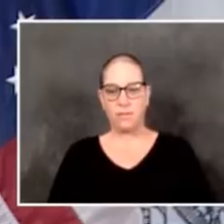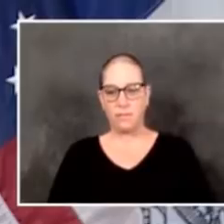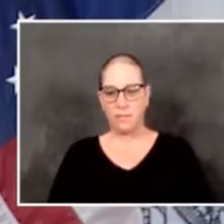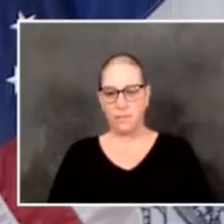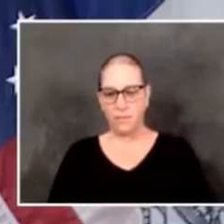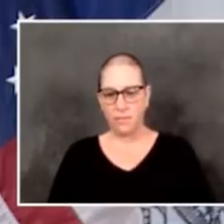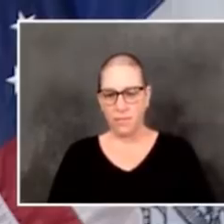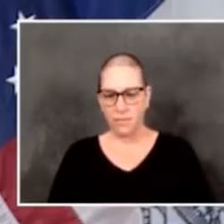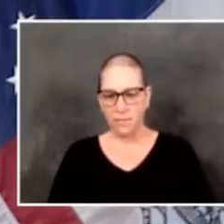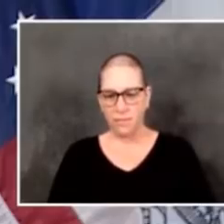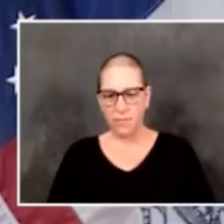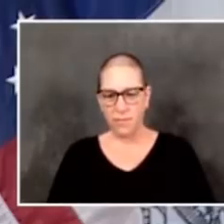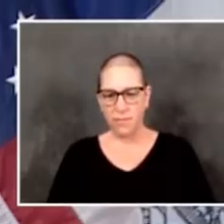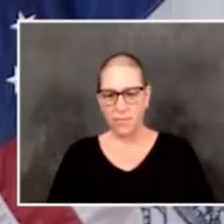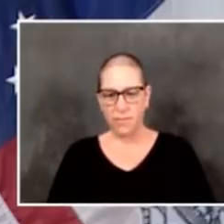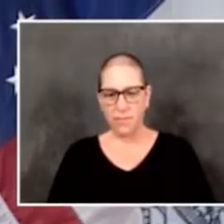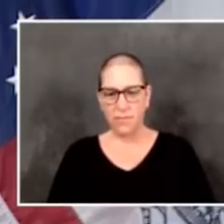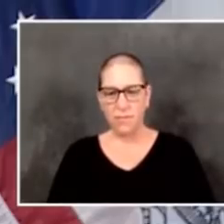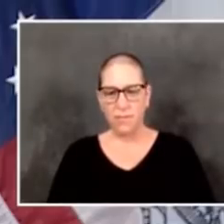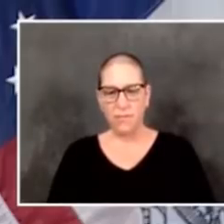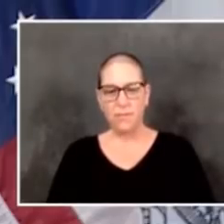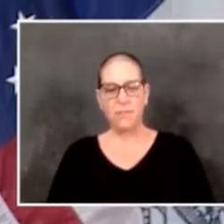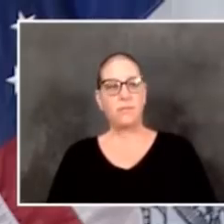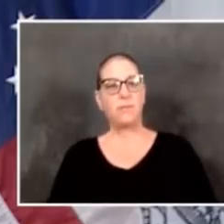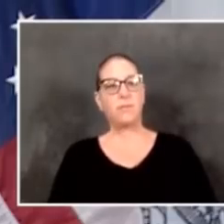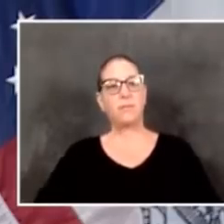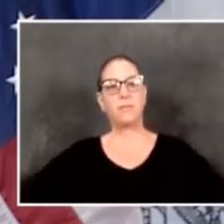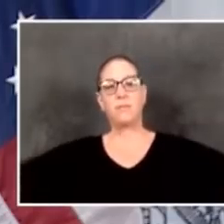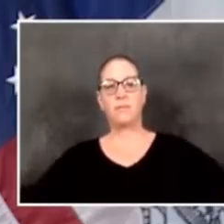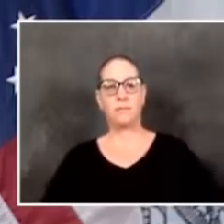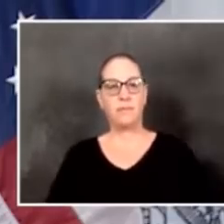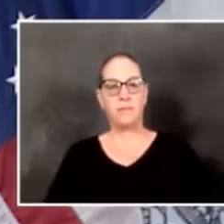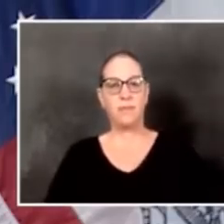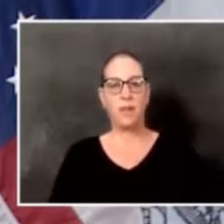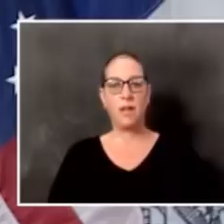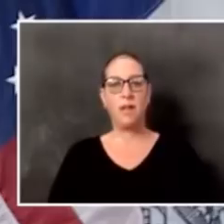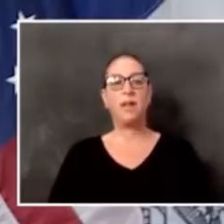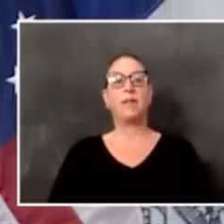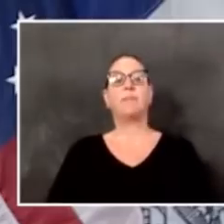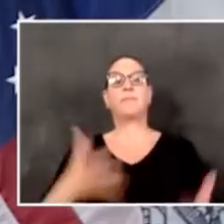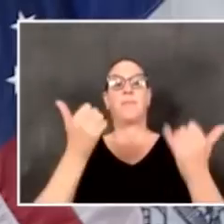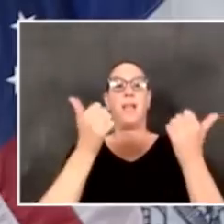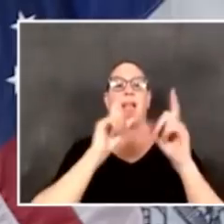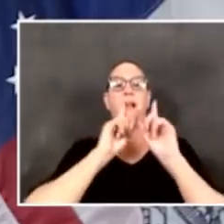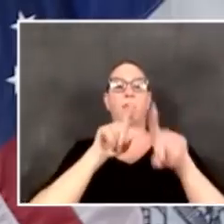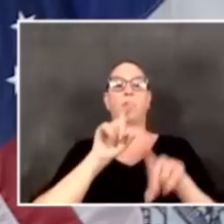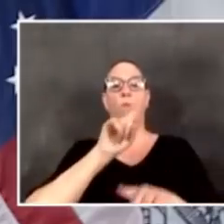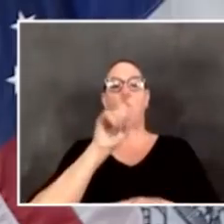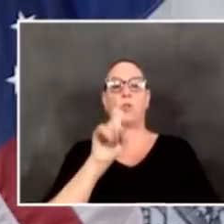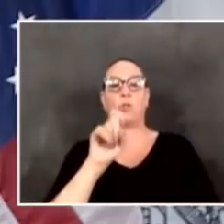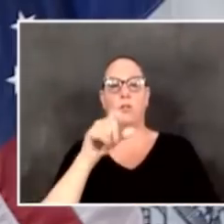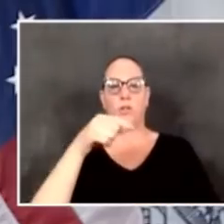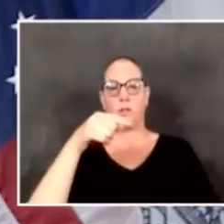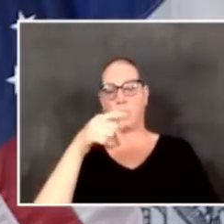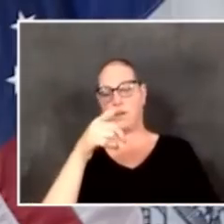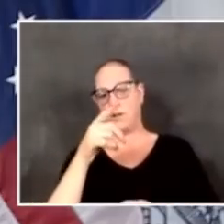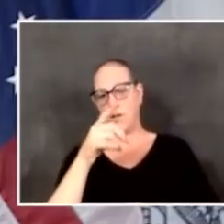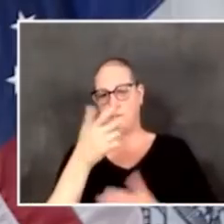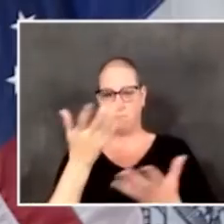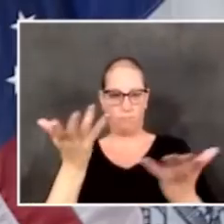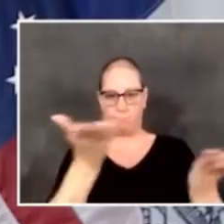futuro. With that, I'm going to turn to our colleagues in the media, and please let me know the name and outlet of